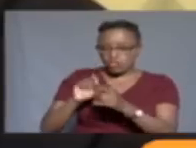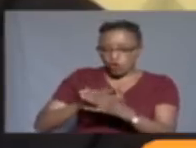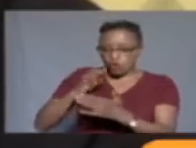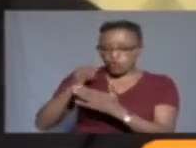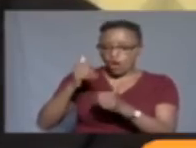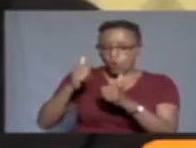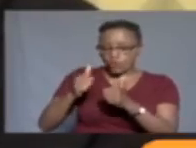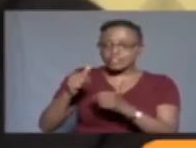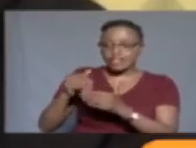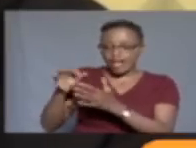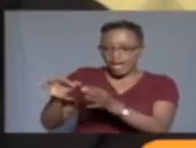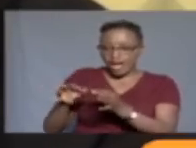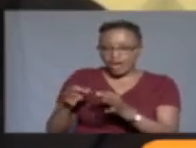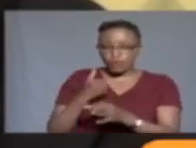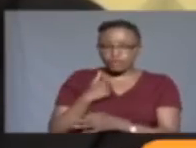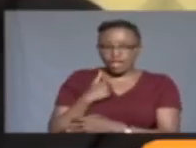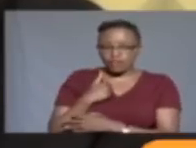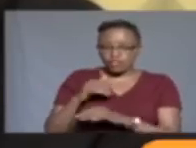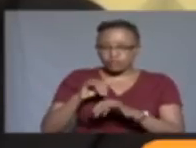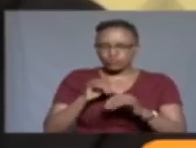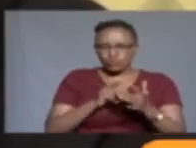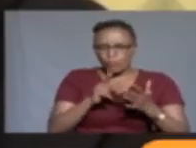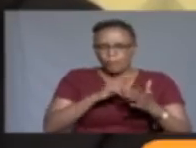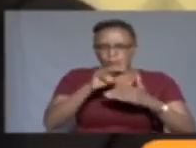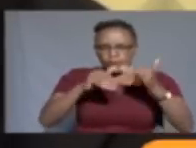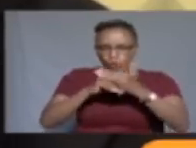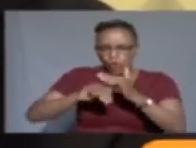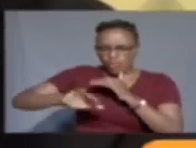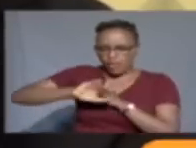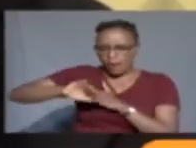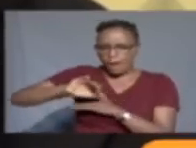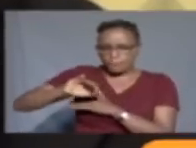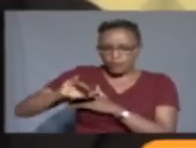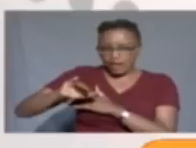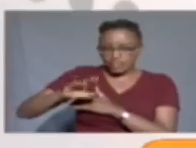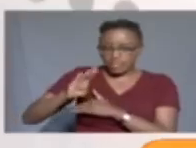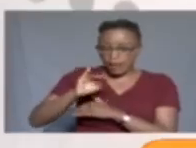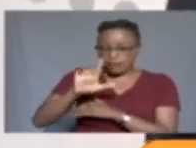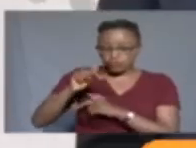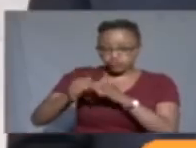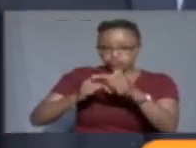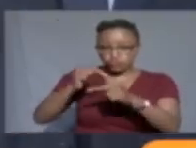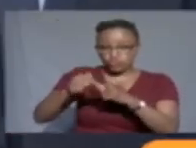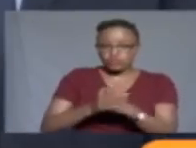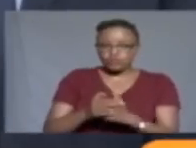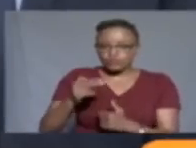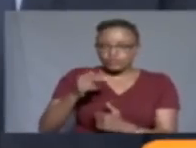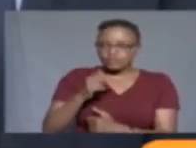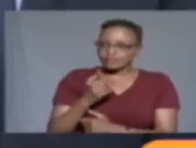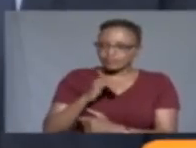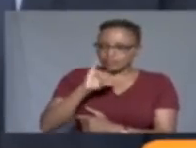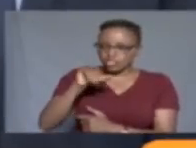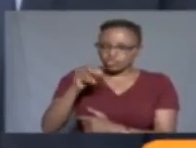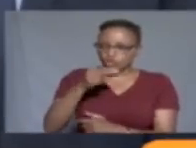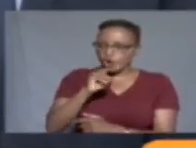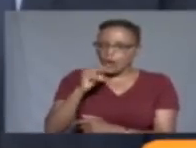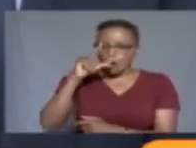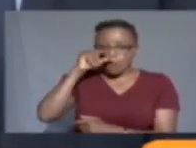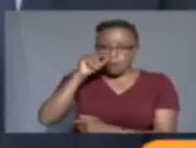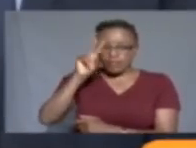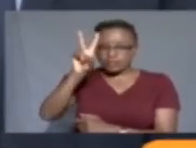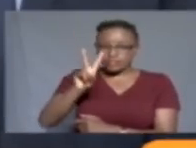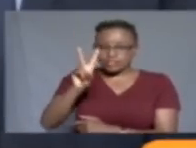in our accounts to clear all these pending projects which are ongoing. Hassan Joho's Mombasa County is the